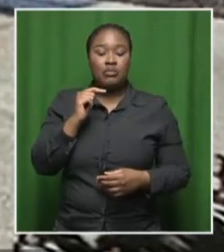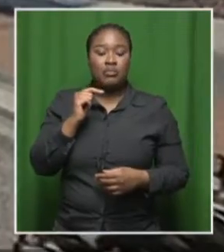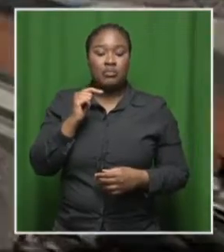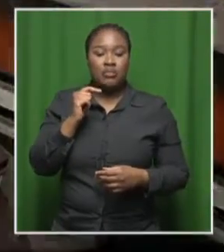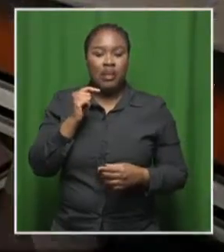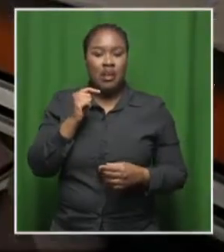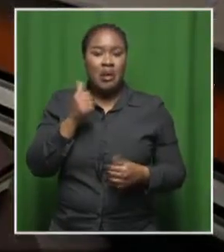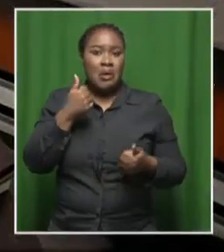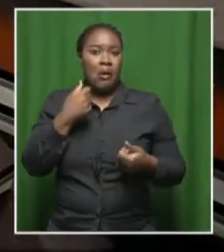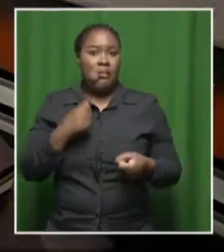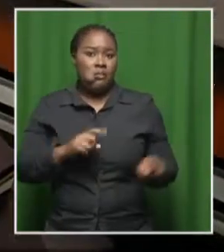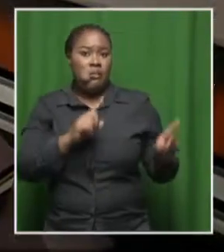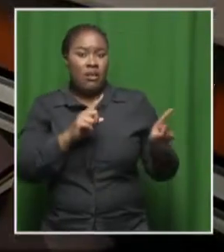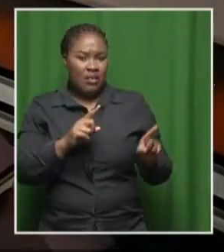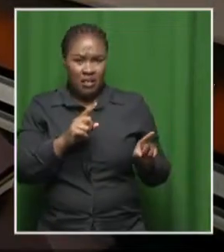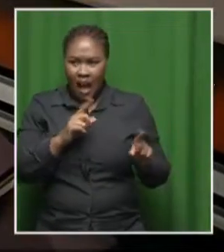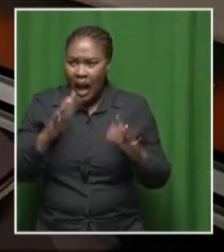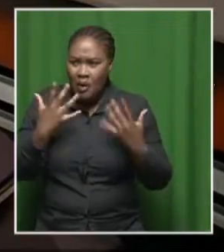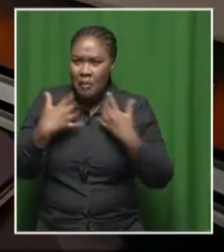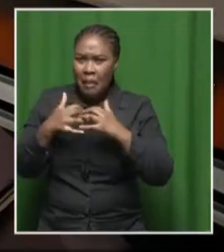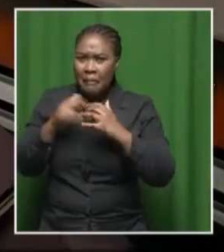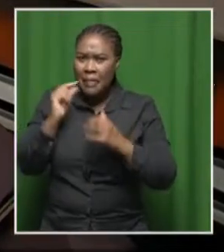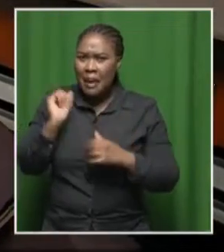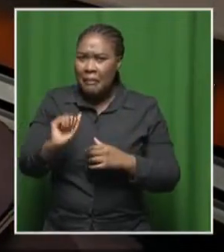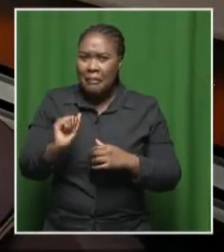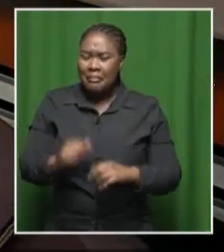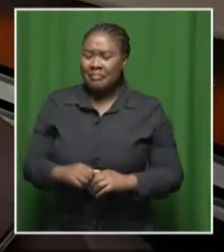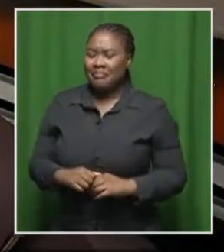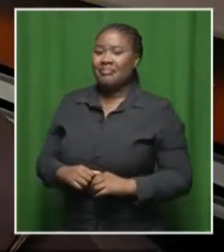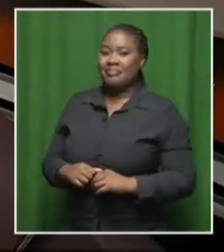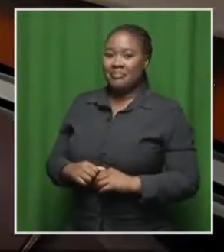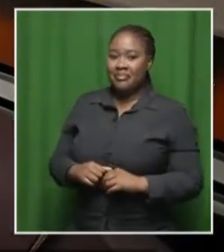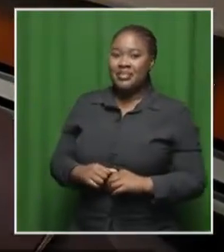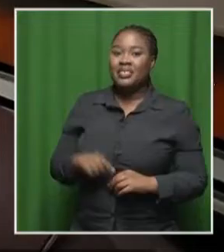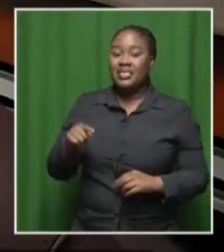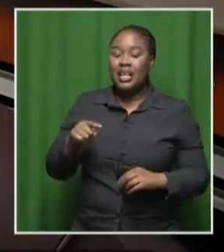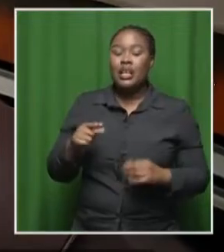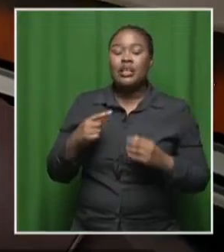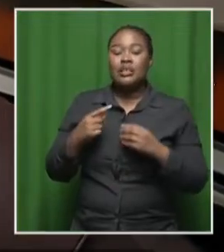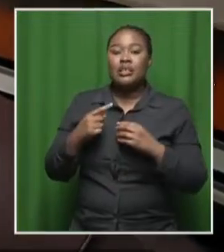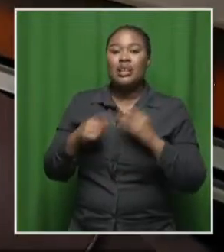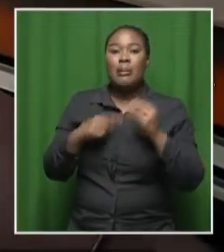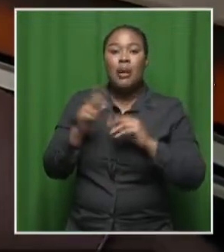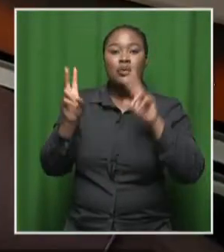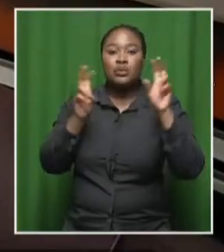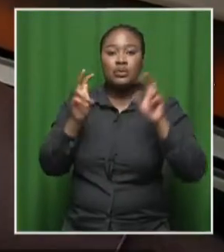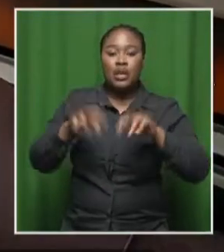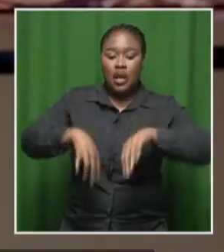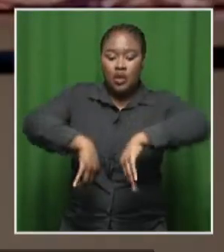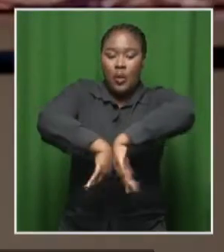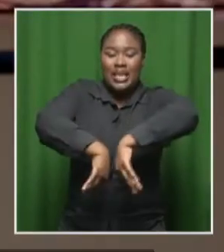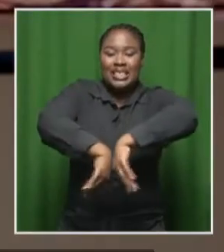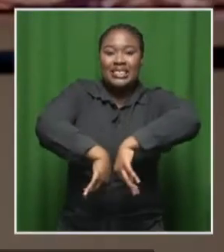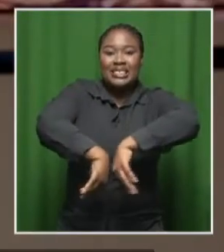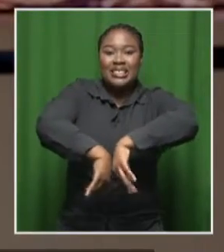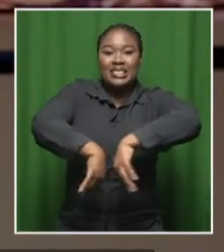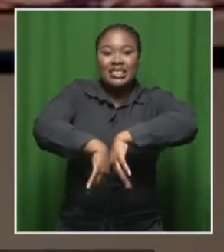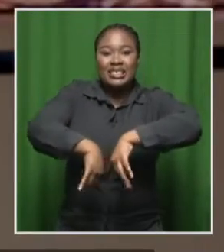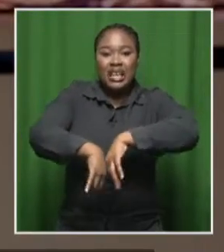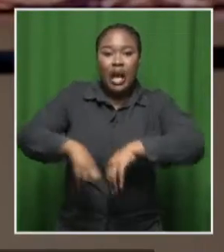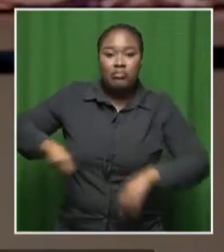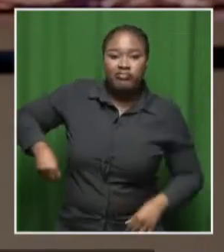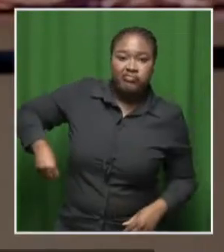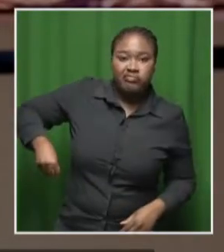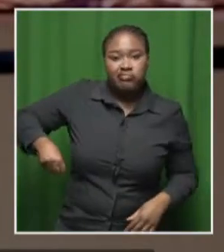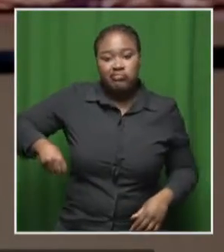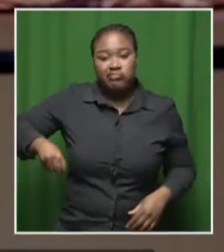the name of the chapter that deals with waste reclaimers. Waste reclaimers, yeah. Which is Good Riddance sort